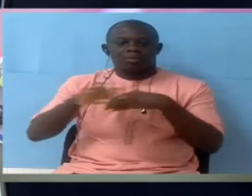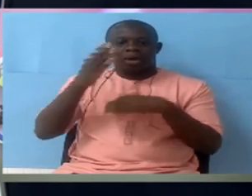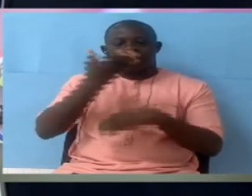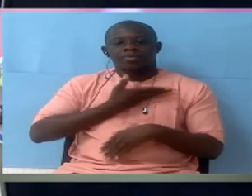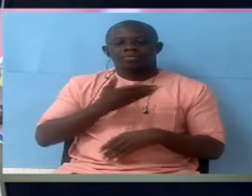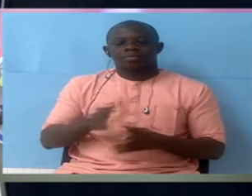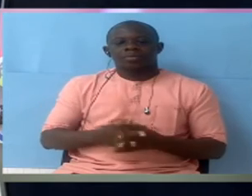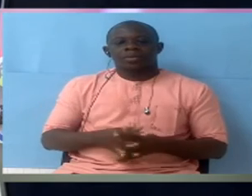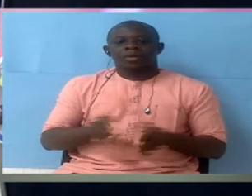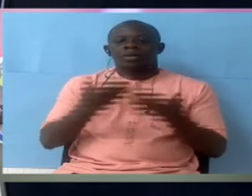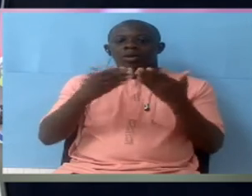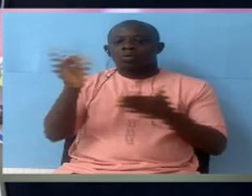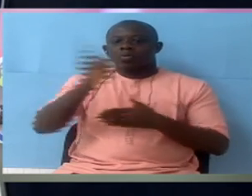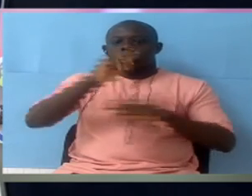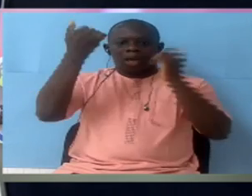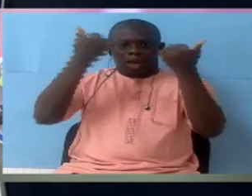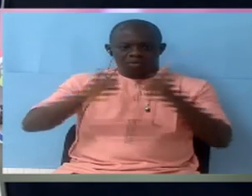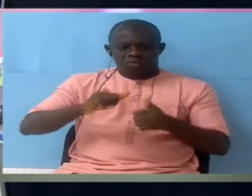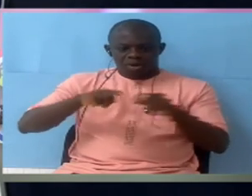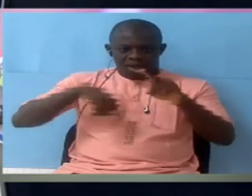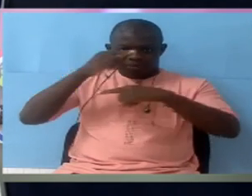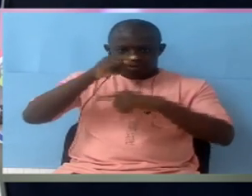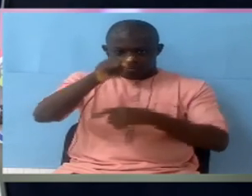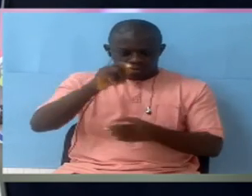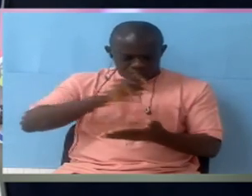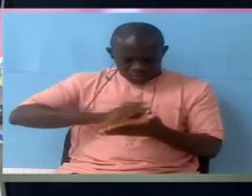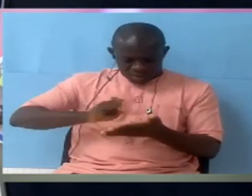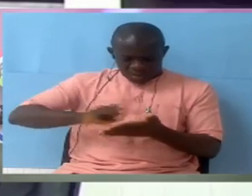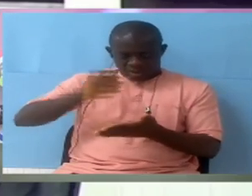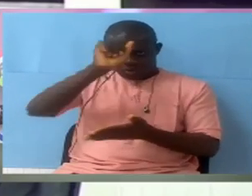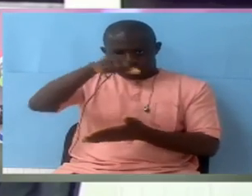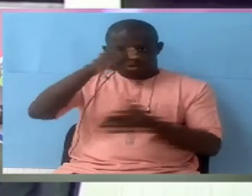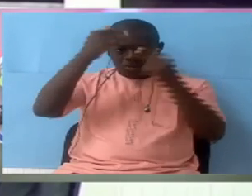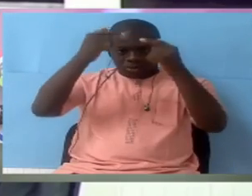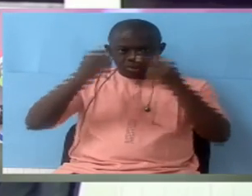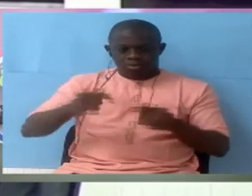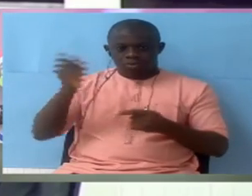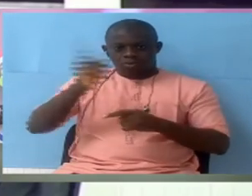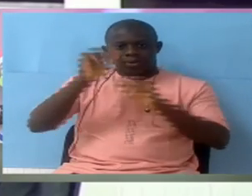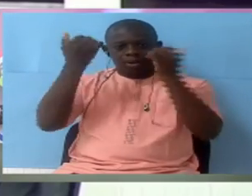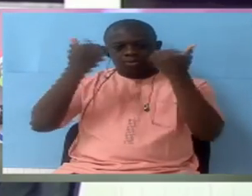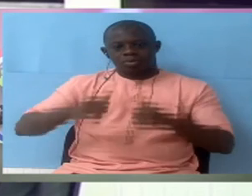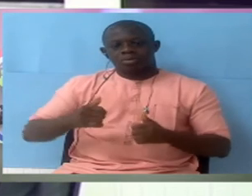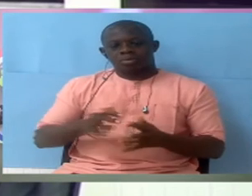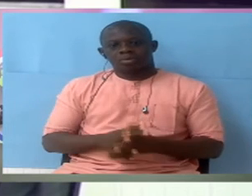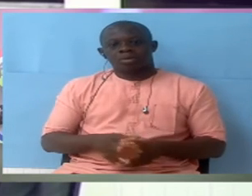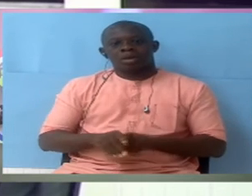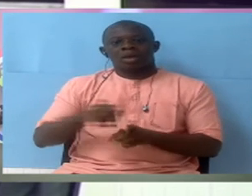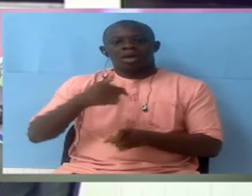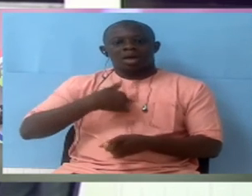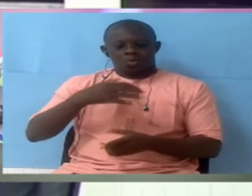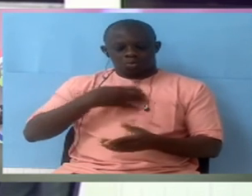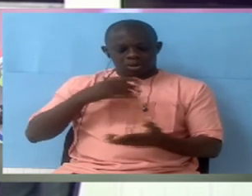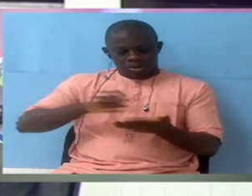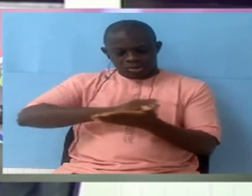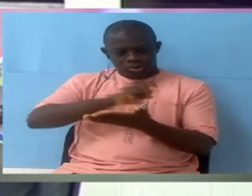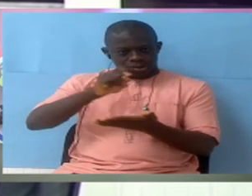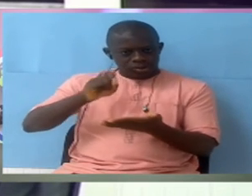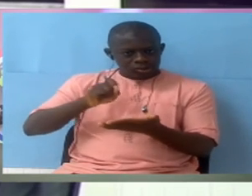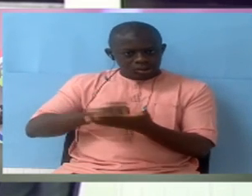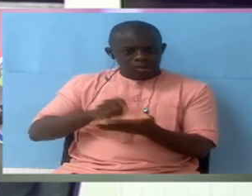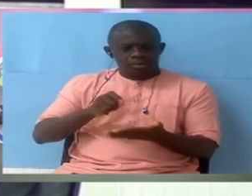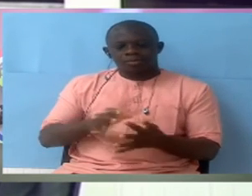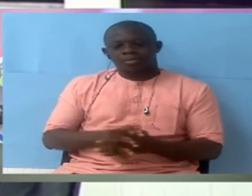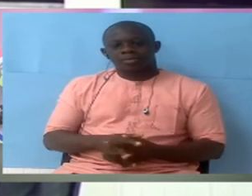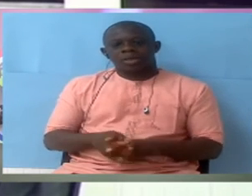What happened after you wrote your statement? Lana xew bi nga bindé sa kaddu yoyu. I wanted to sign. Dama bëggona